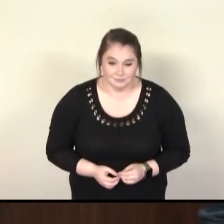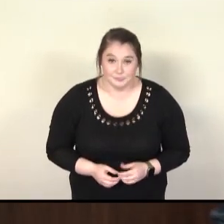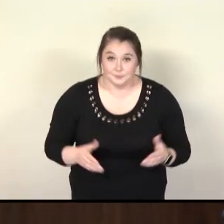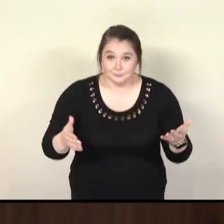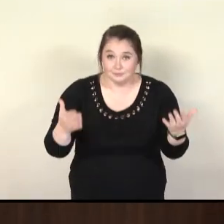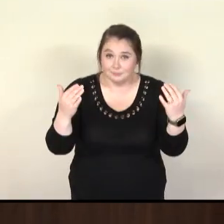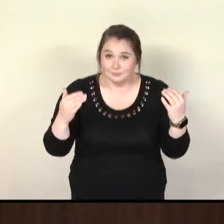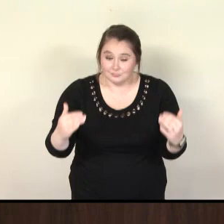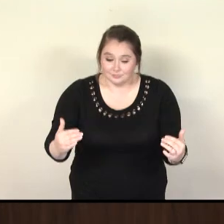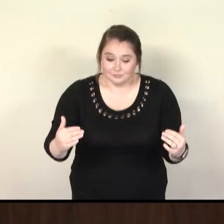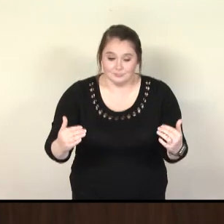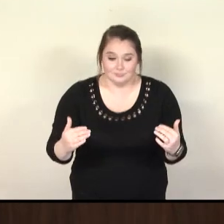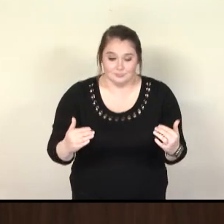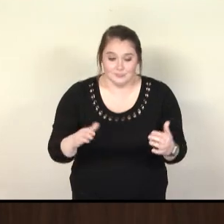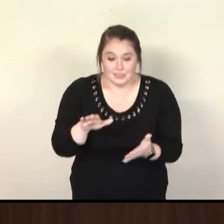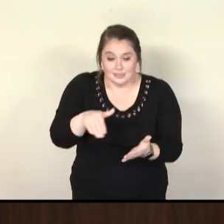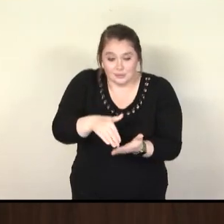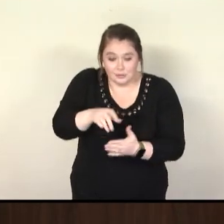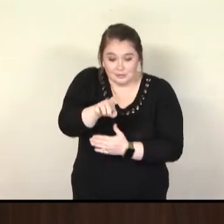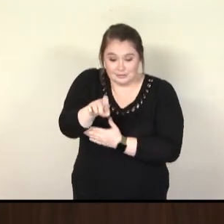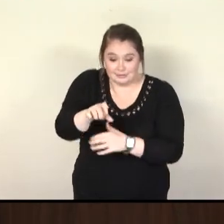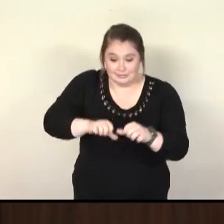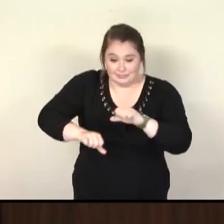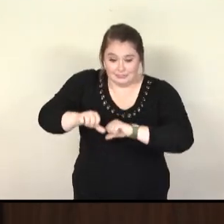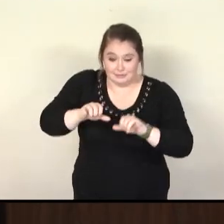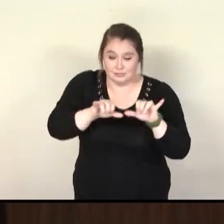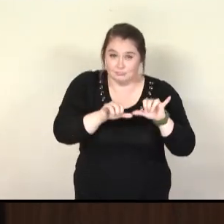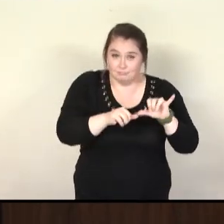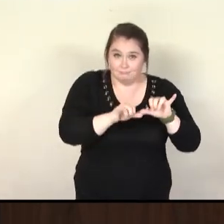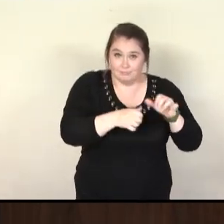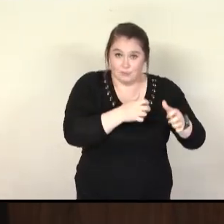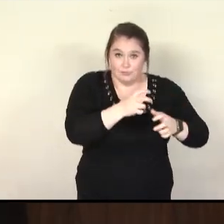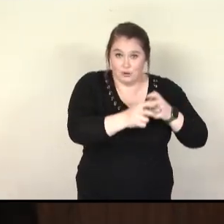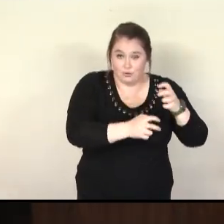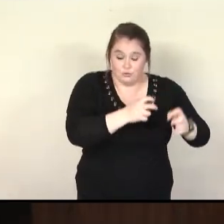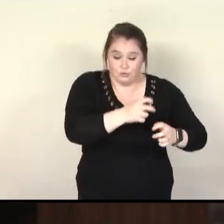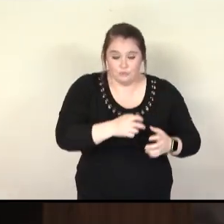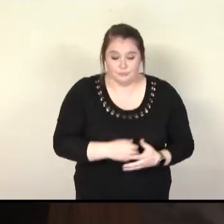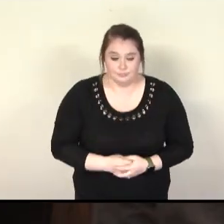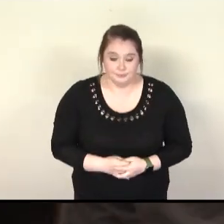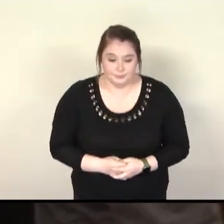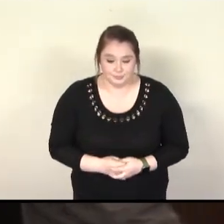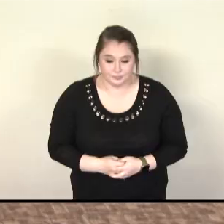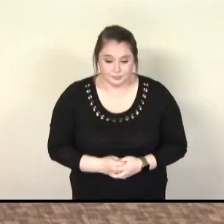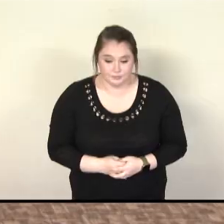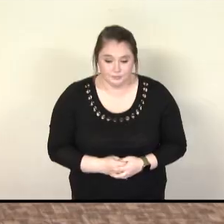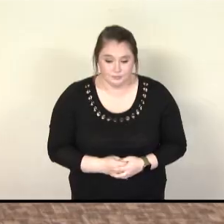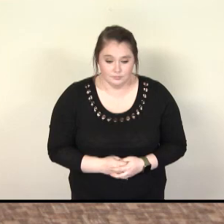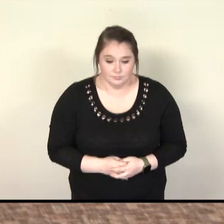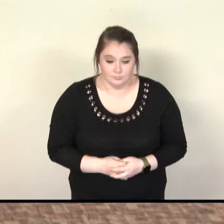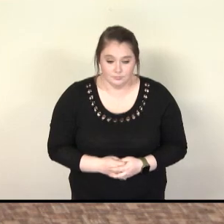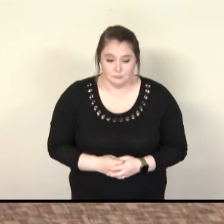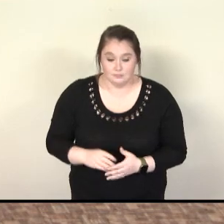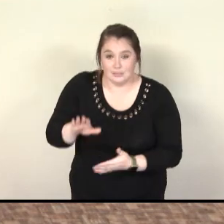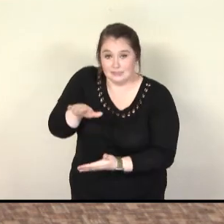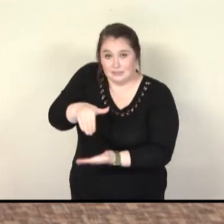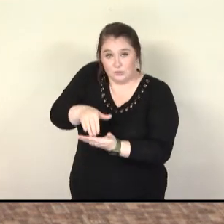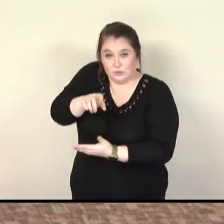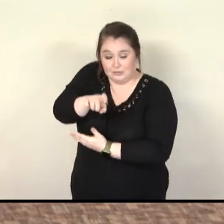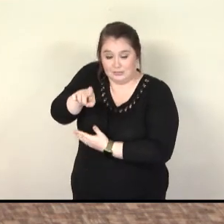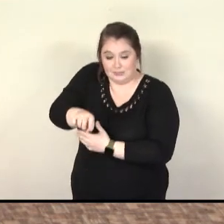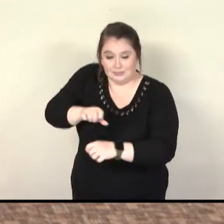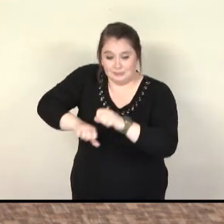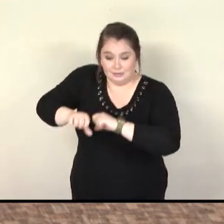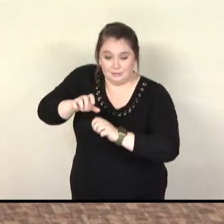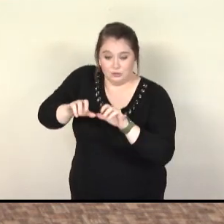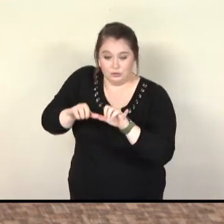Our next item is the Central Texas Science and Engineering Fair. The Central Texas Science and Engineering Fair was held at